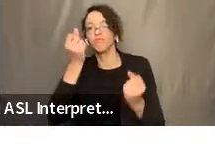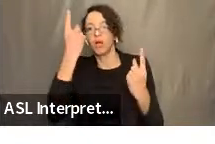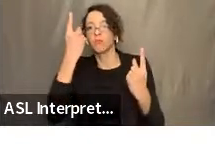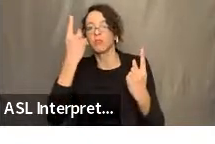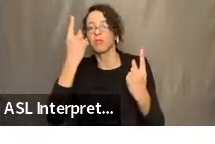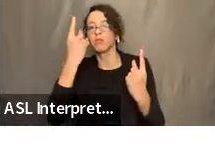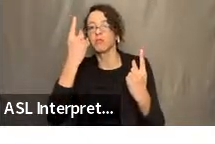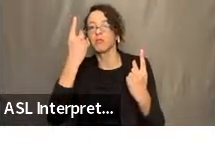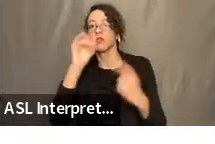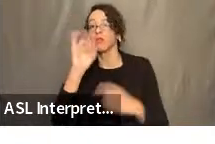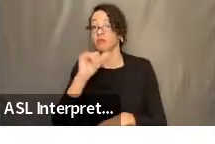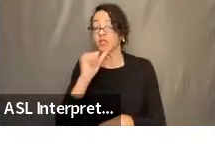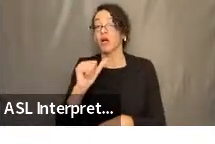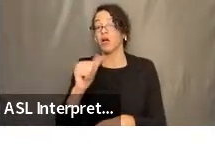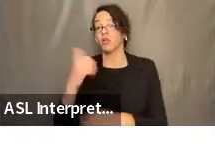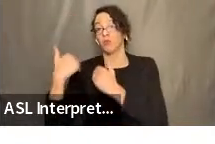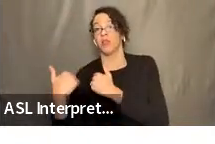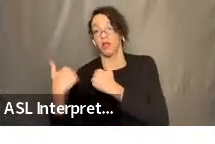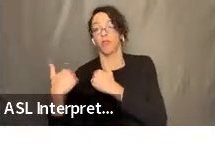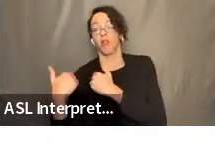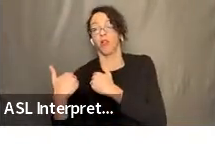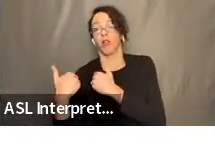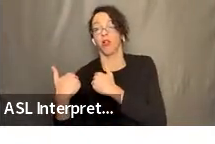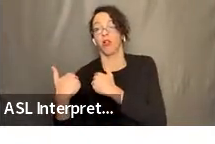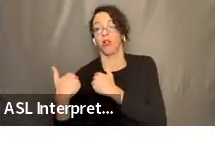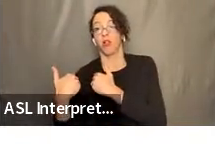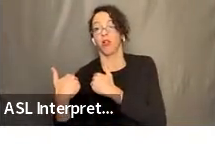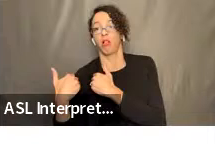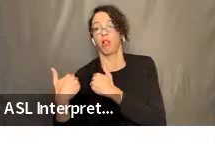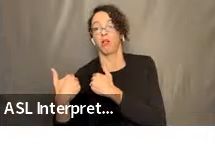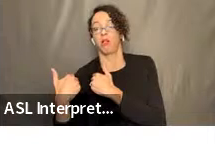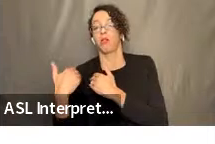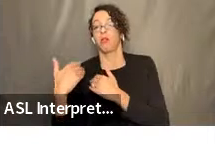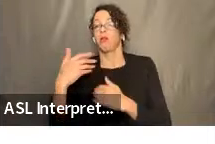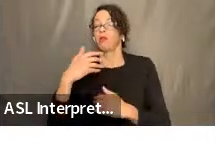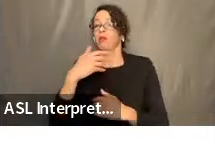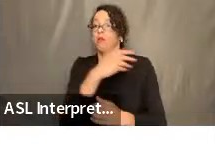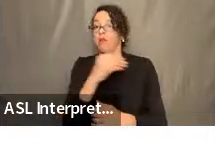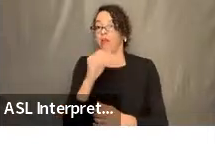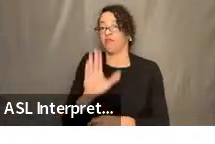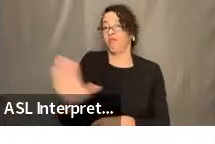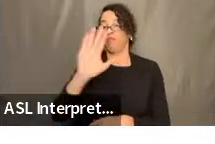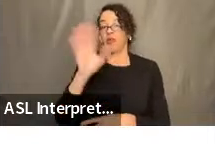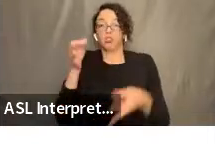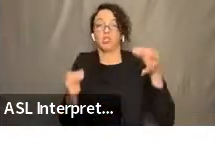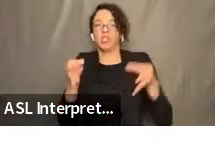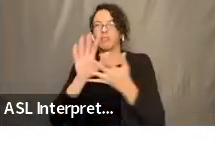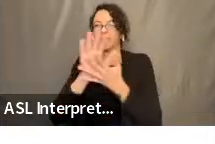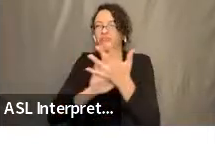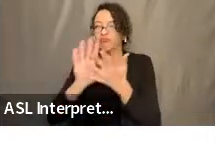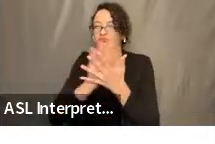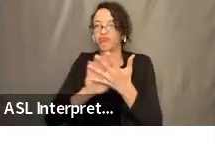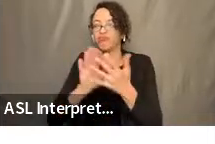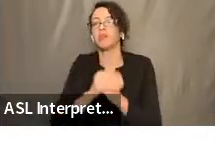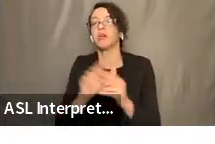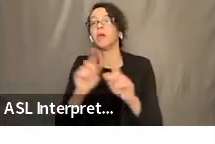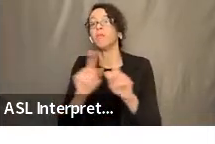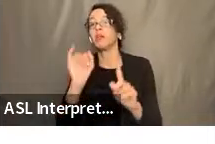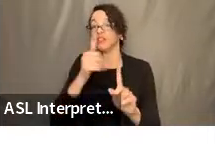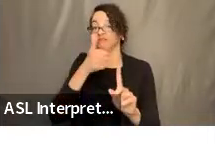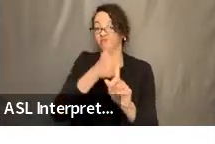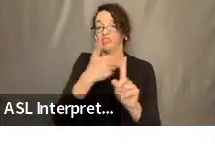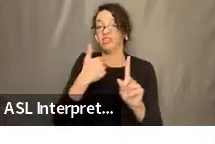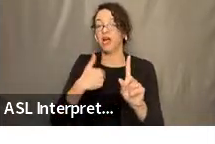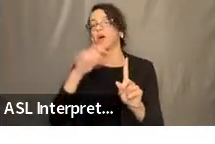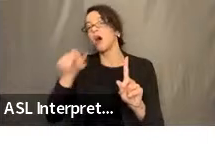judgment is clouded. But if they have underlying mental health issues, DSM-4